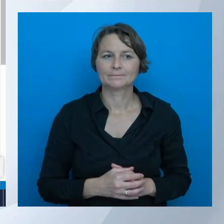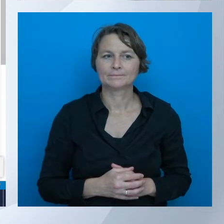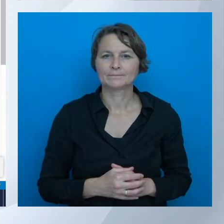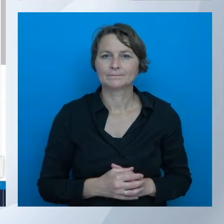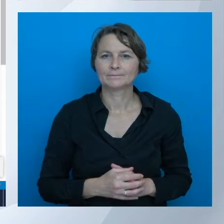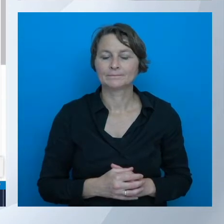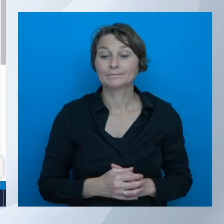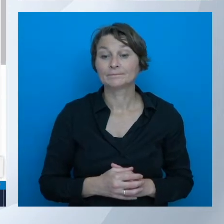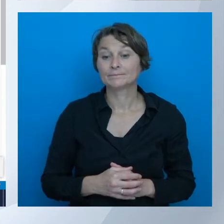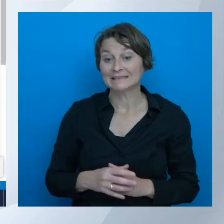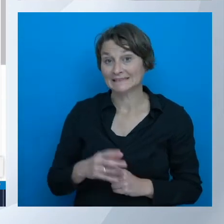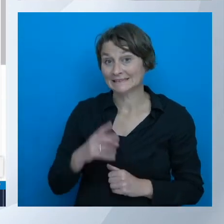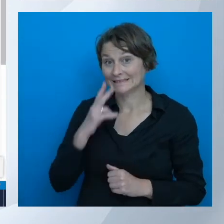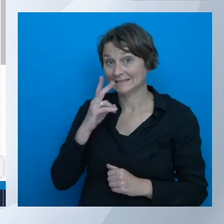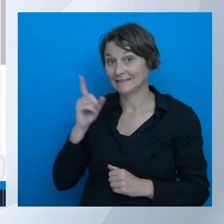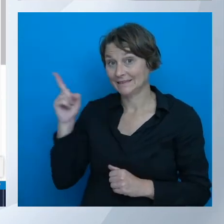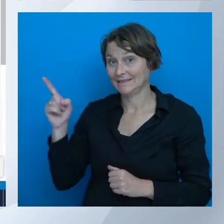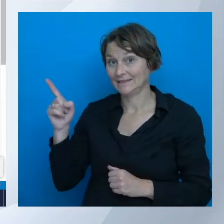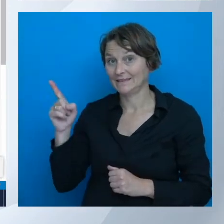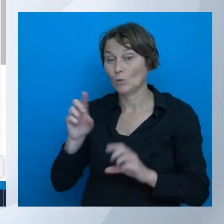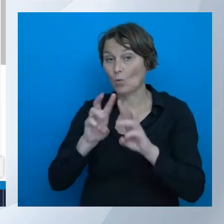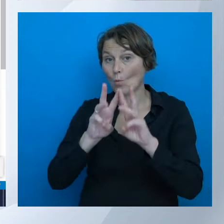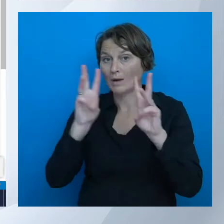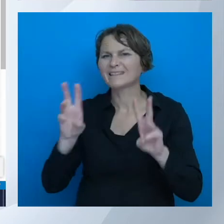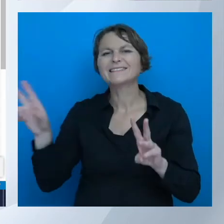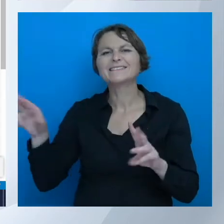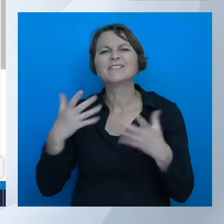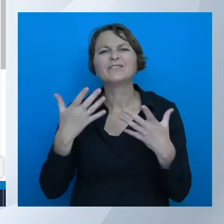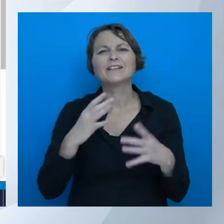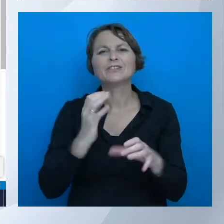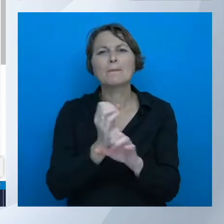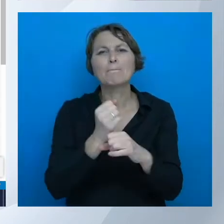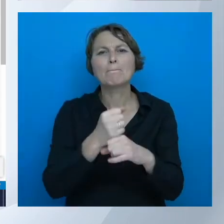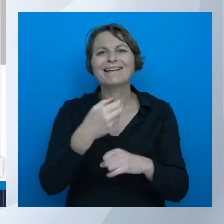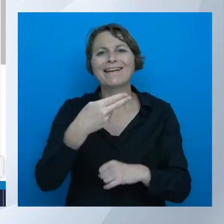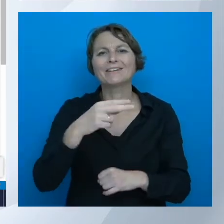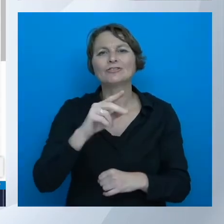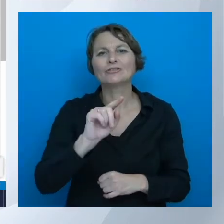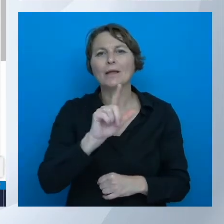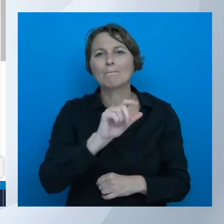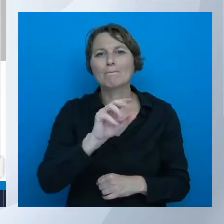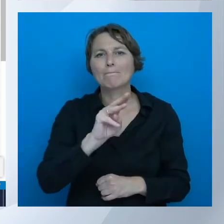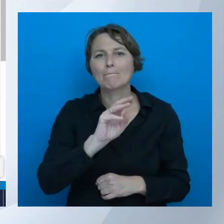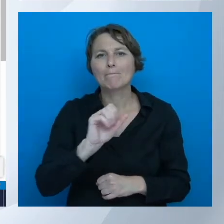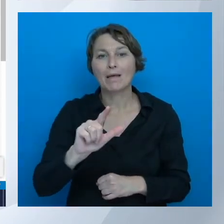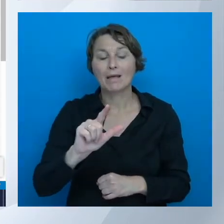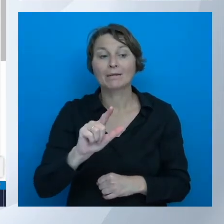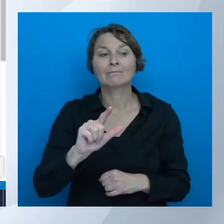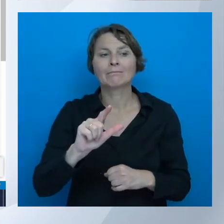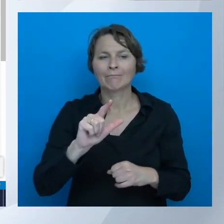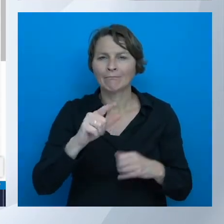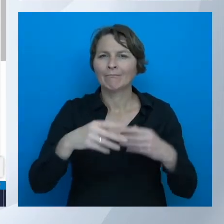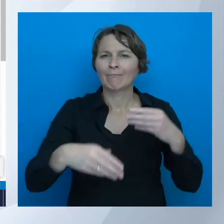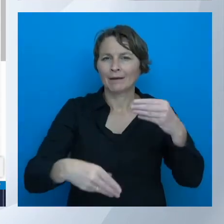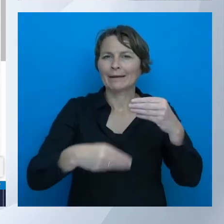some HTML, and what I can then do is I can add some new HTML,